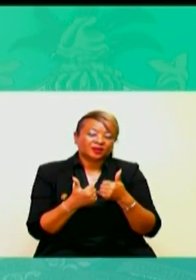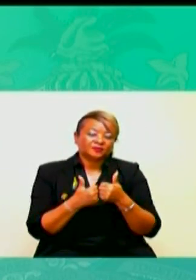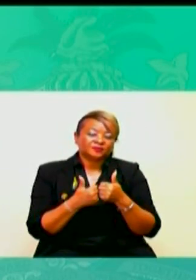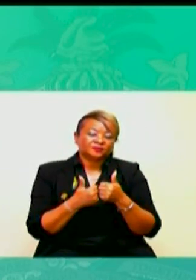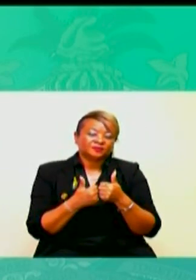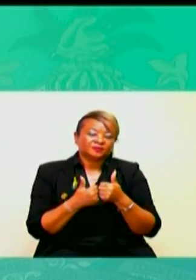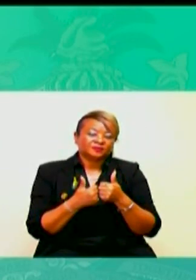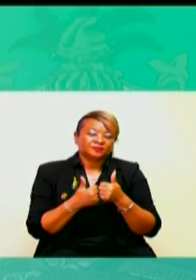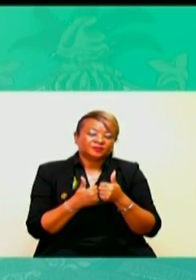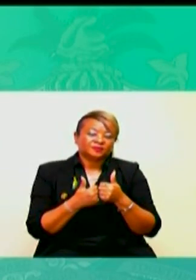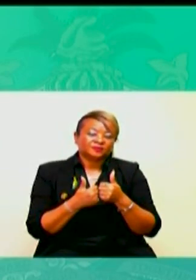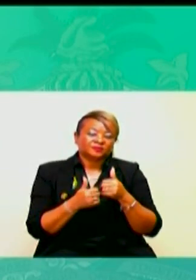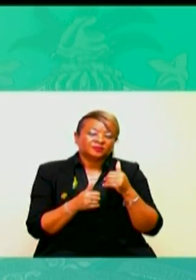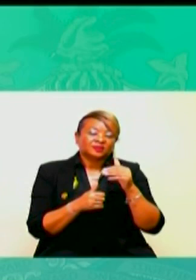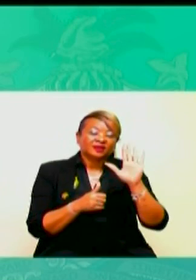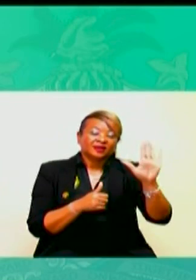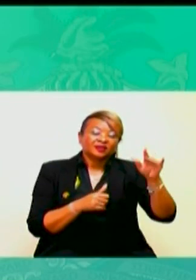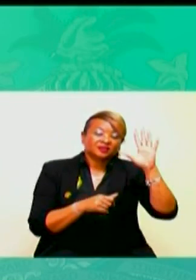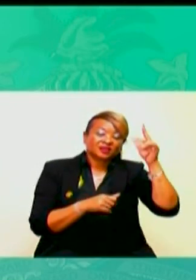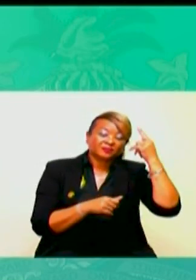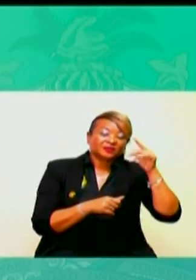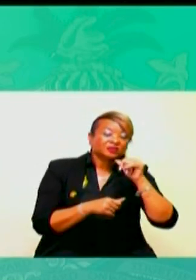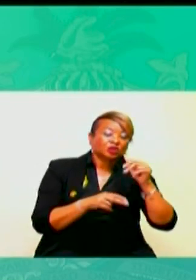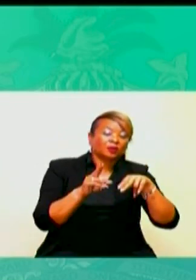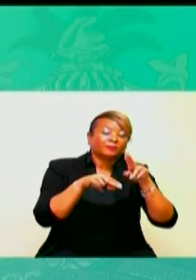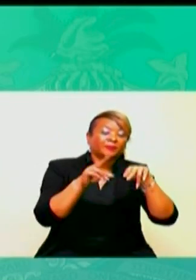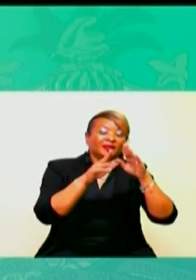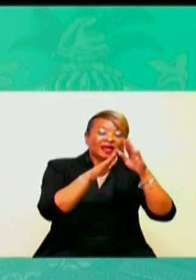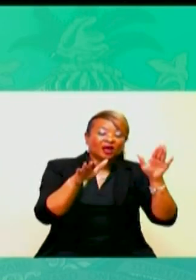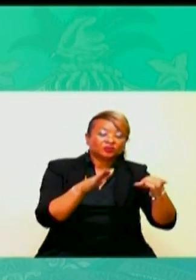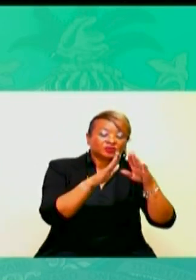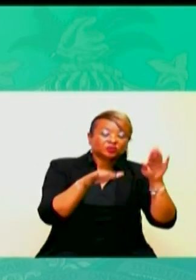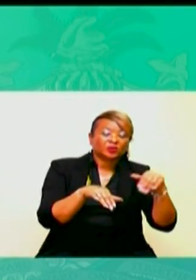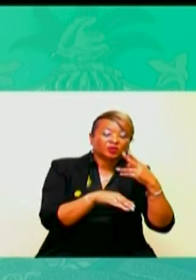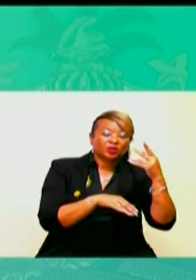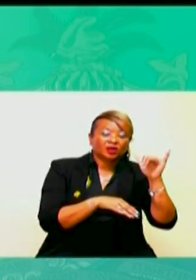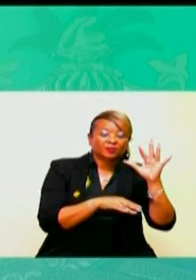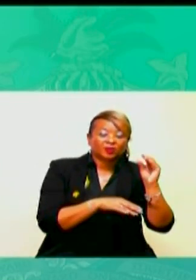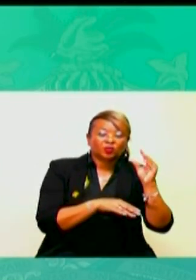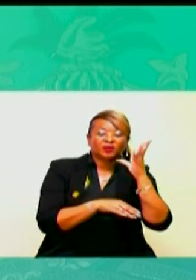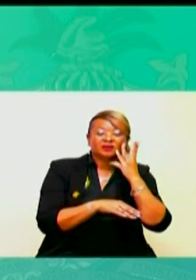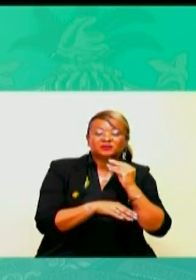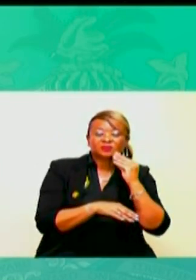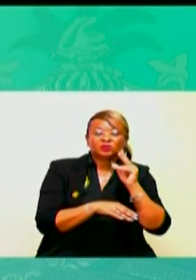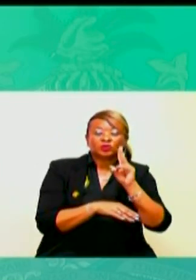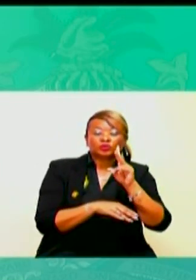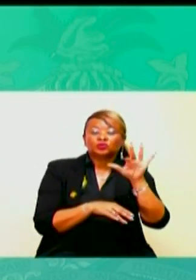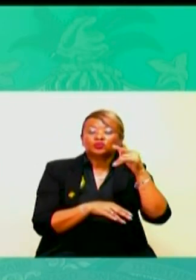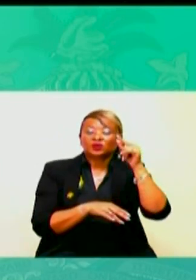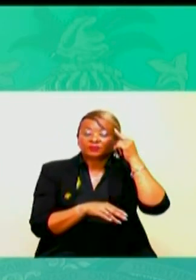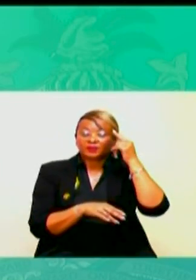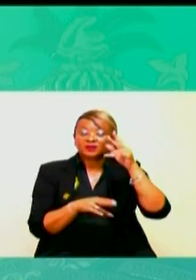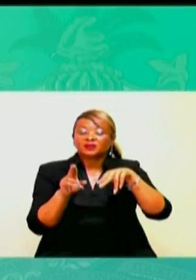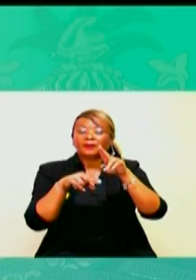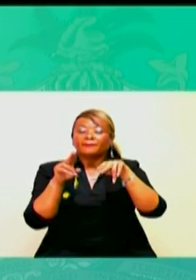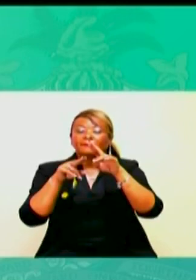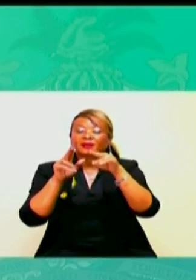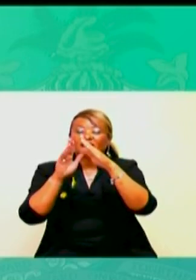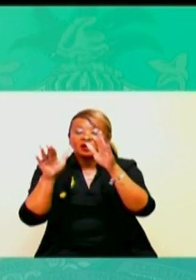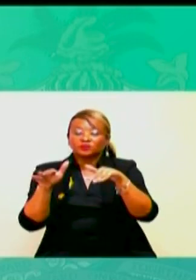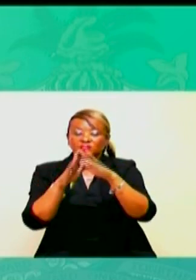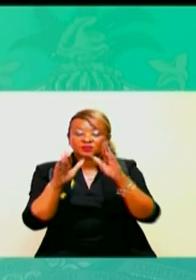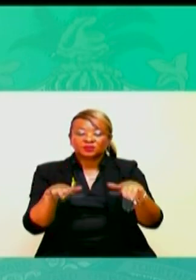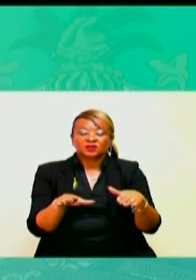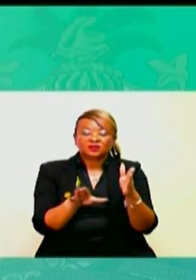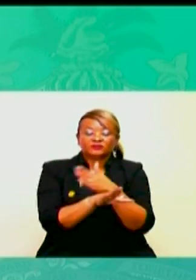build houses. When North Abaco and Abaco have experienced two governments that build houses, the